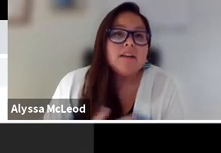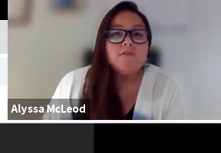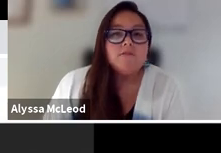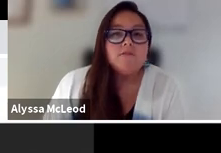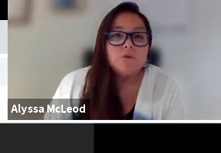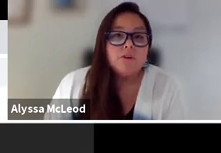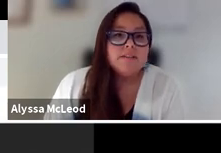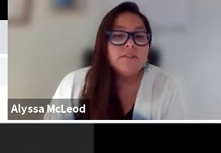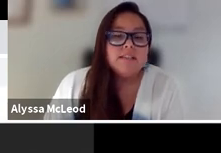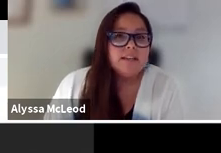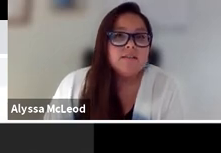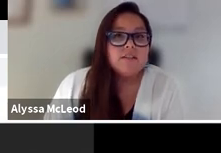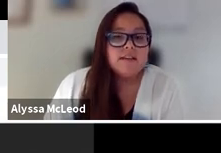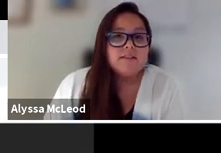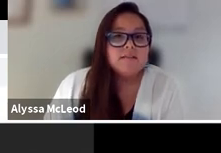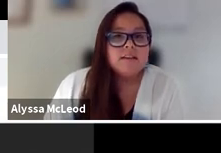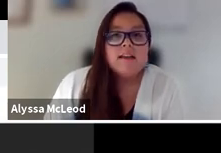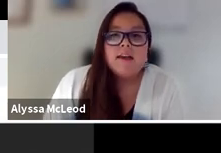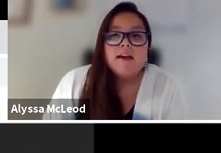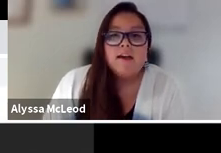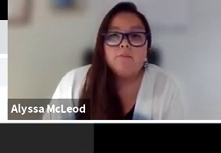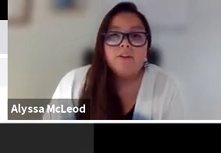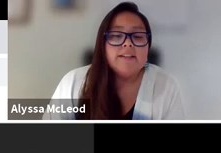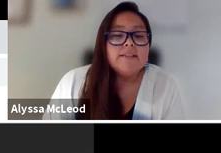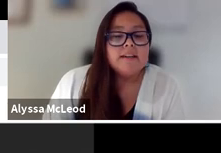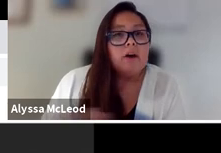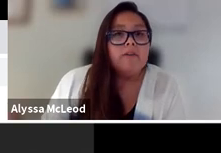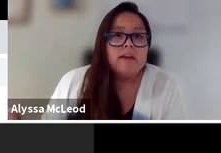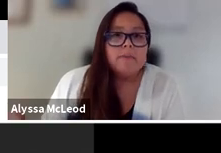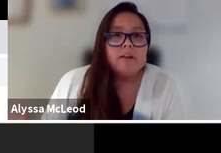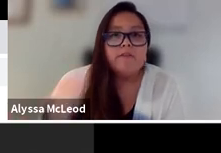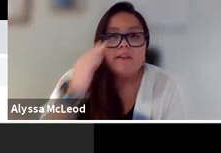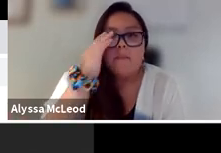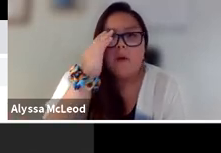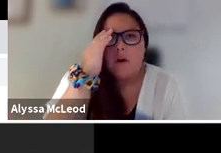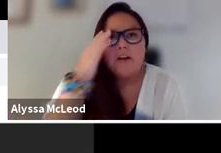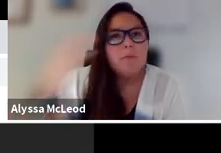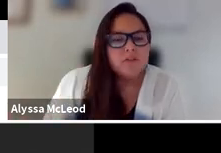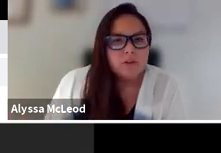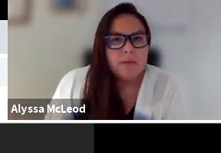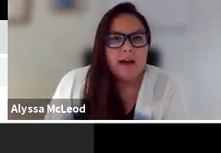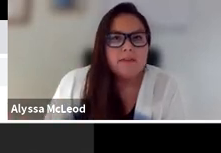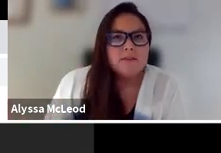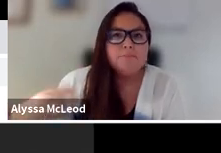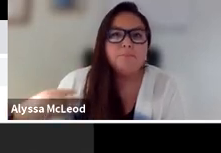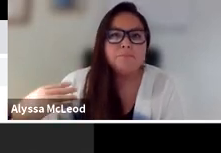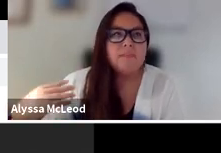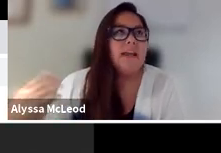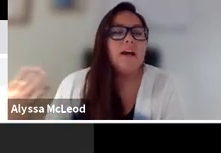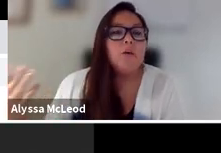their individual stories of resilience, success, brilliance, and however that may look for them on their personal